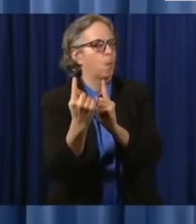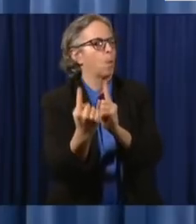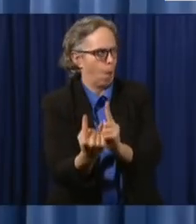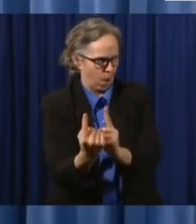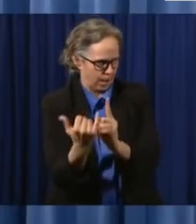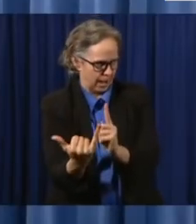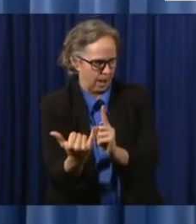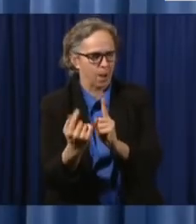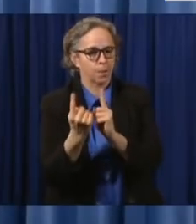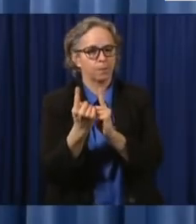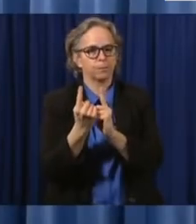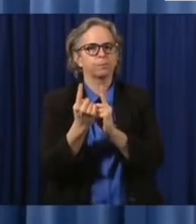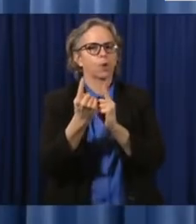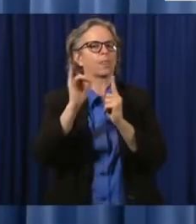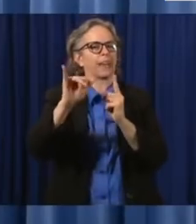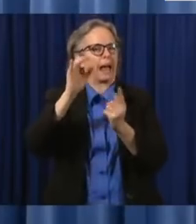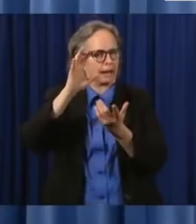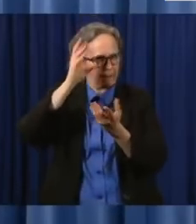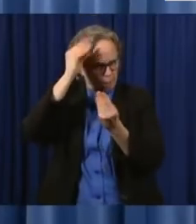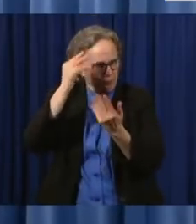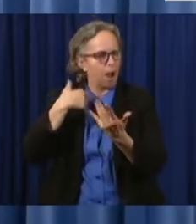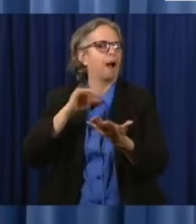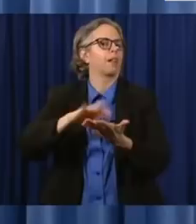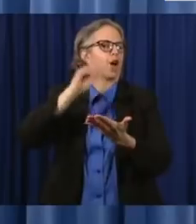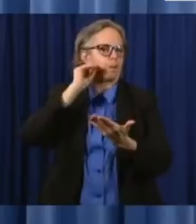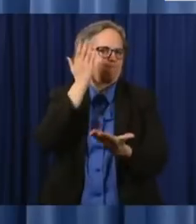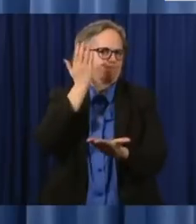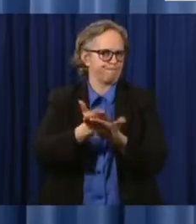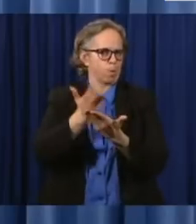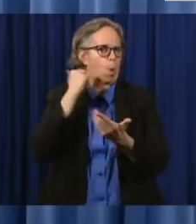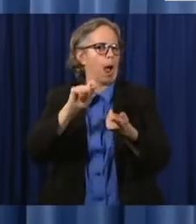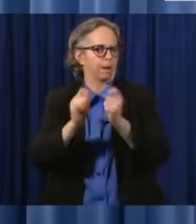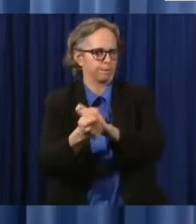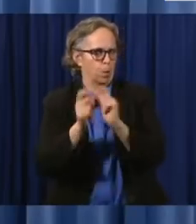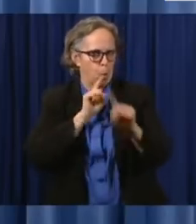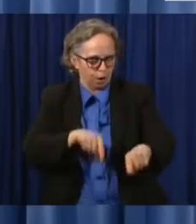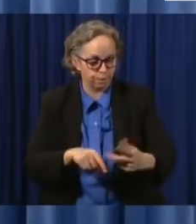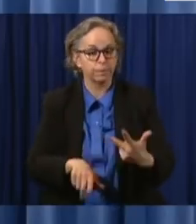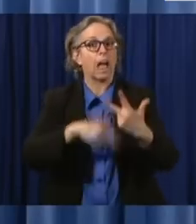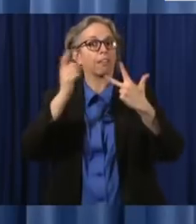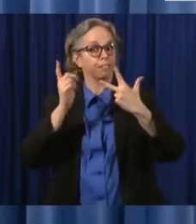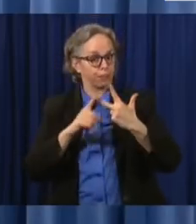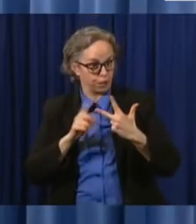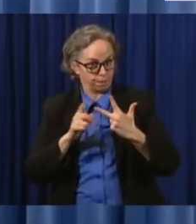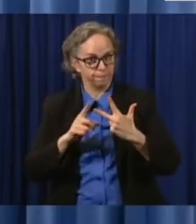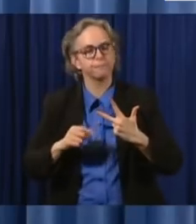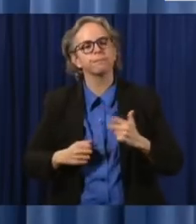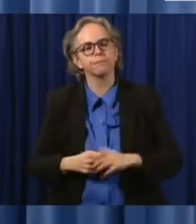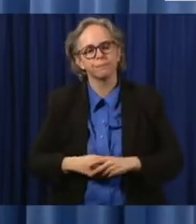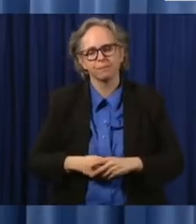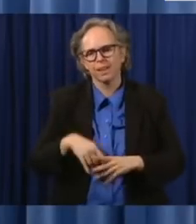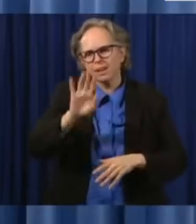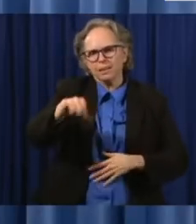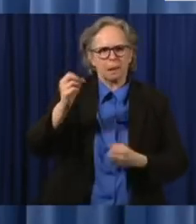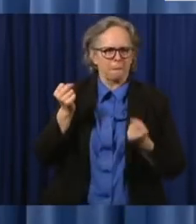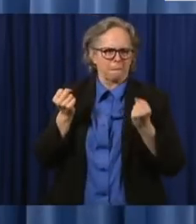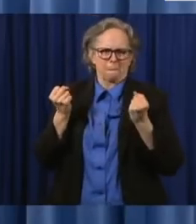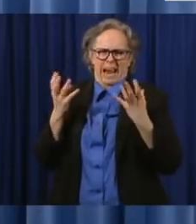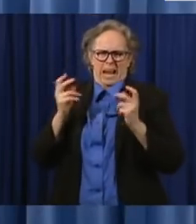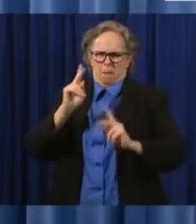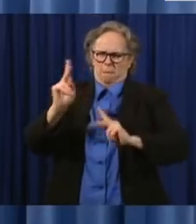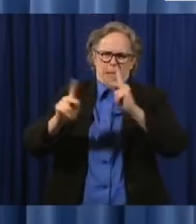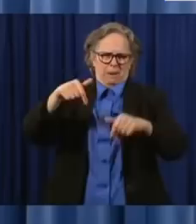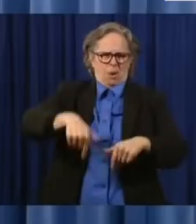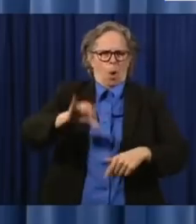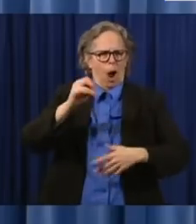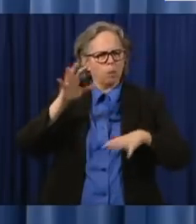Number three, a lot of our fellow Ohioans have worked very hard to come up with the best practices for